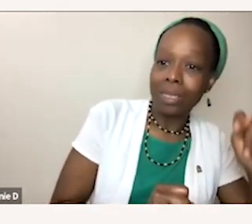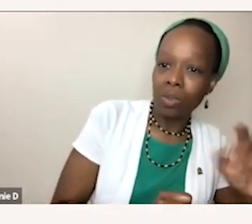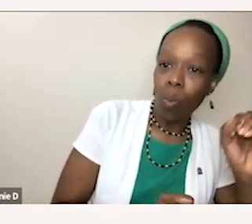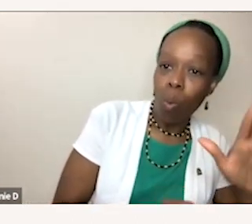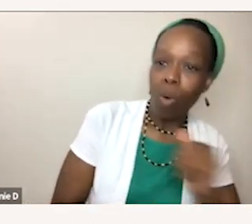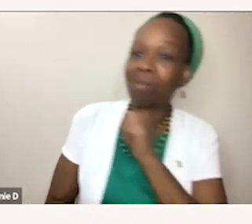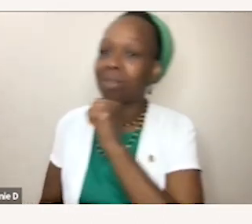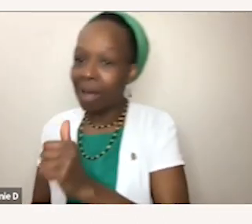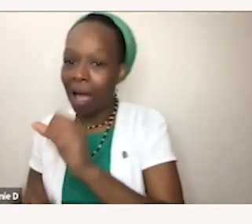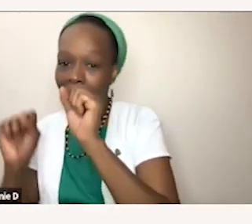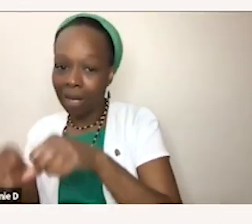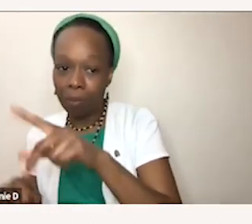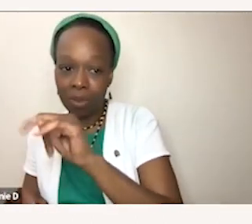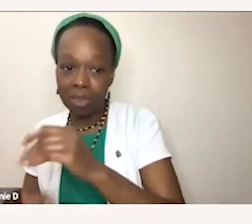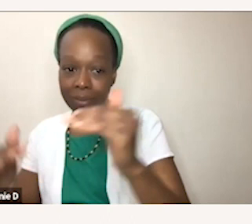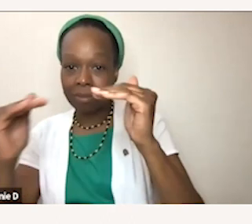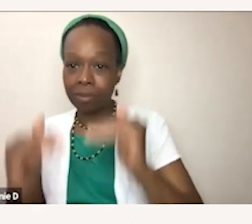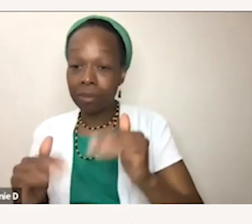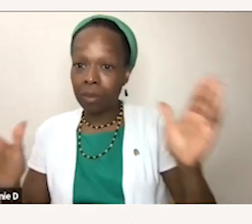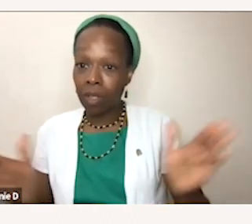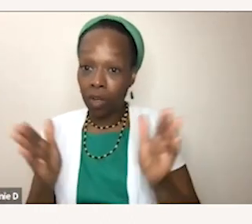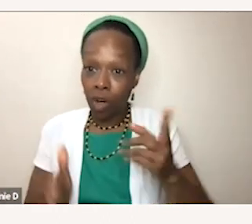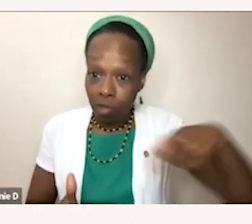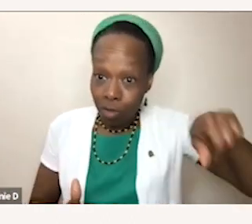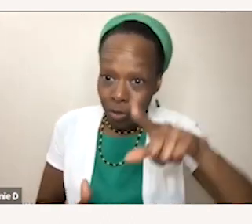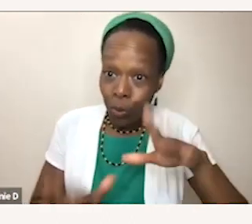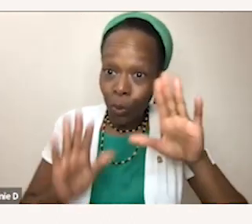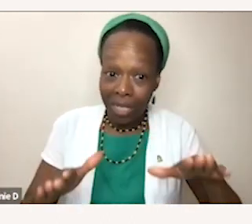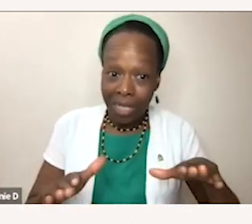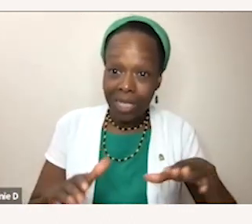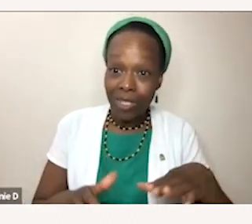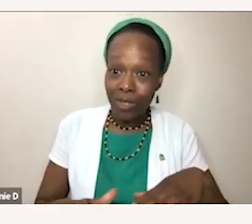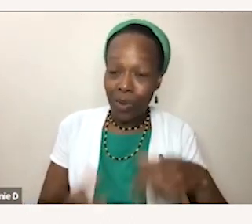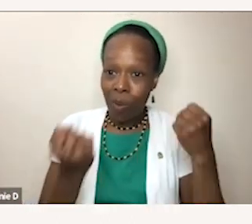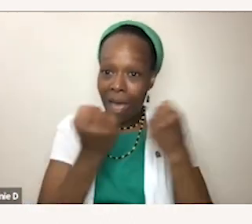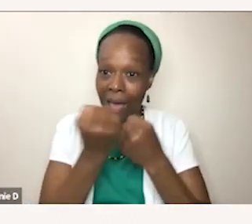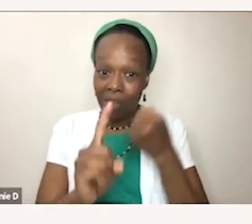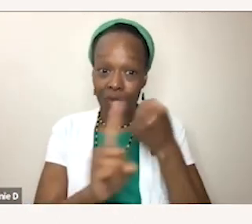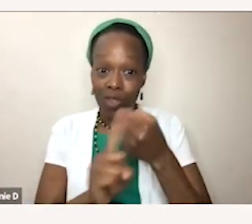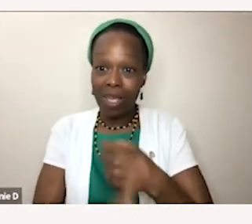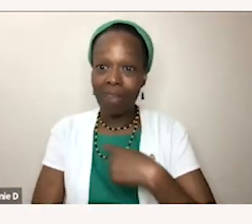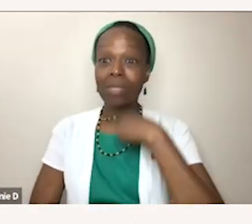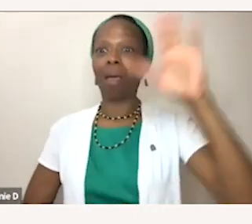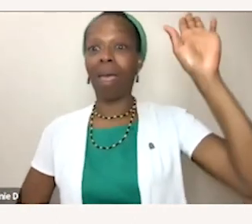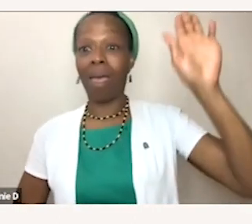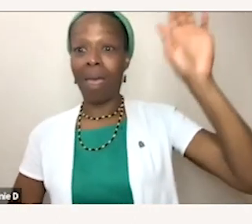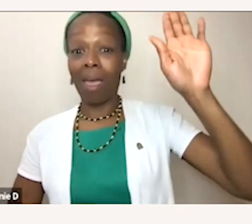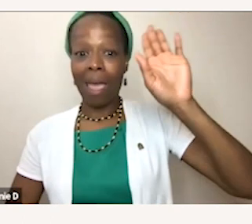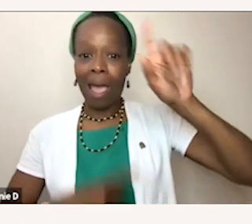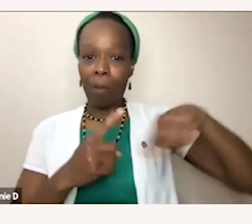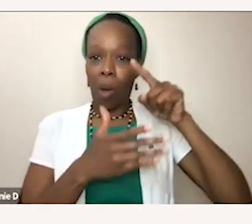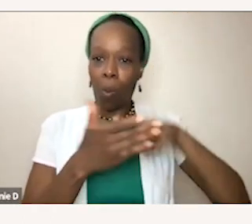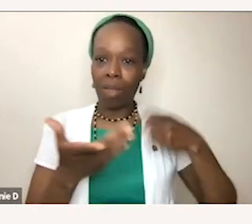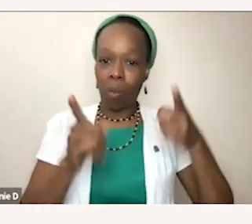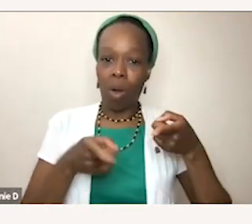up and communicate during IEP and 504 plan meetings. That can really be in a moment where they can say, this is my preference. This is how I